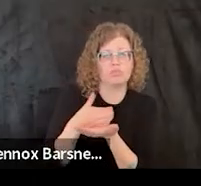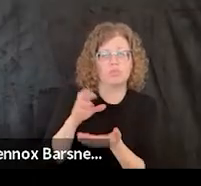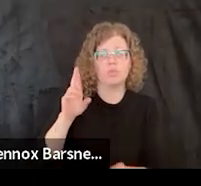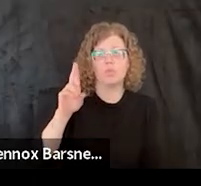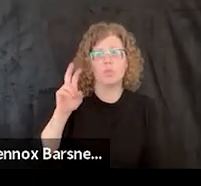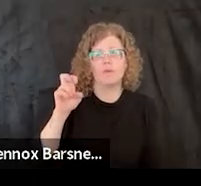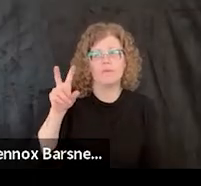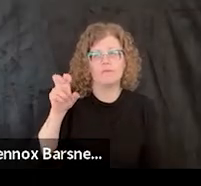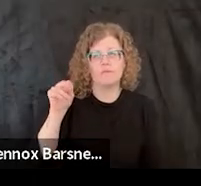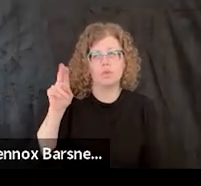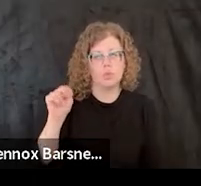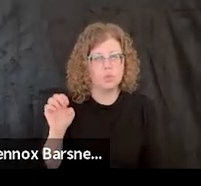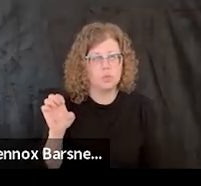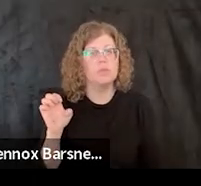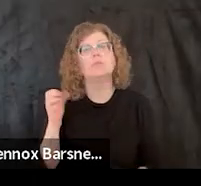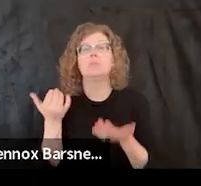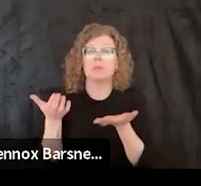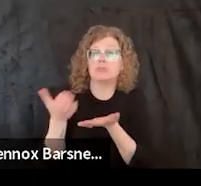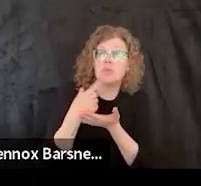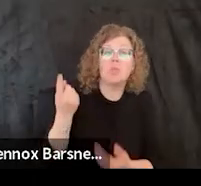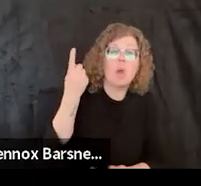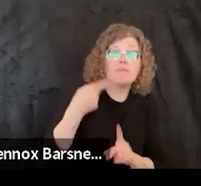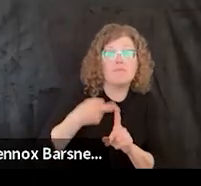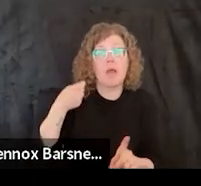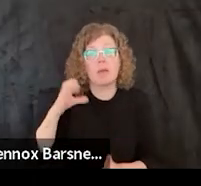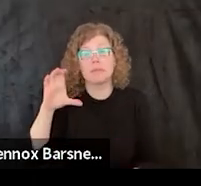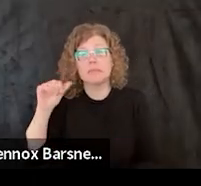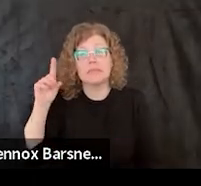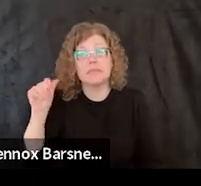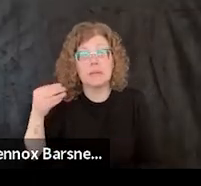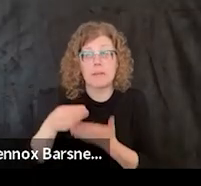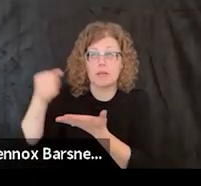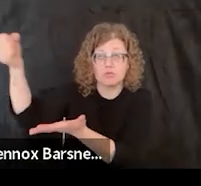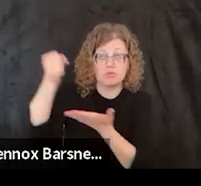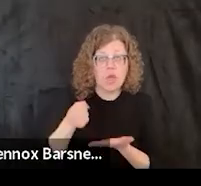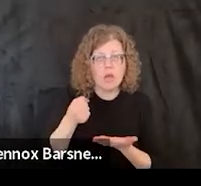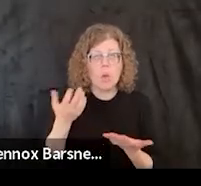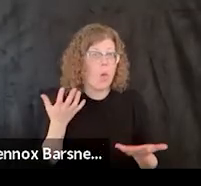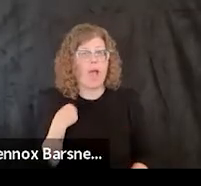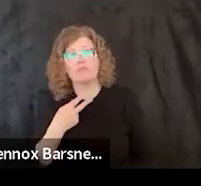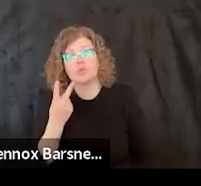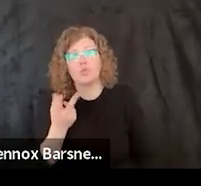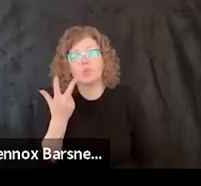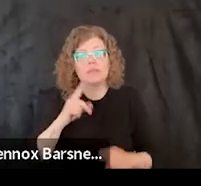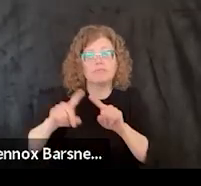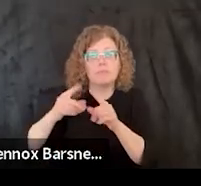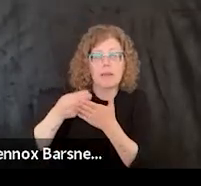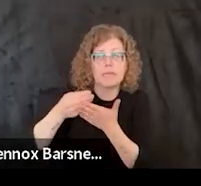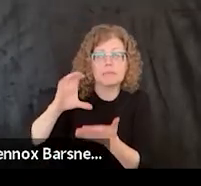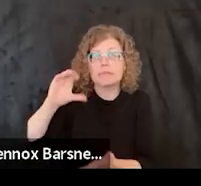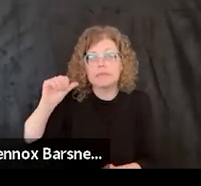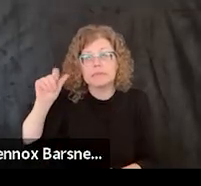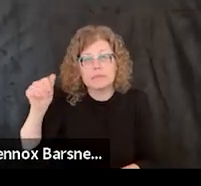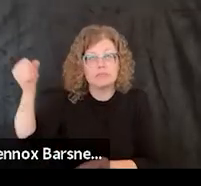amount that you are requesting from this grant, or you may have other revenues contributing towards the cost of your activities.